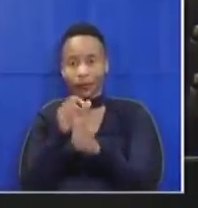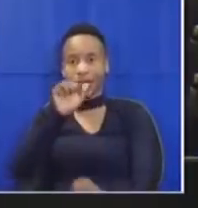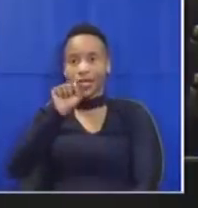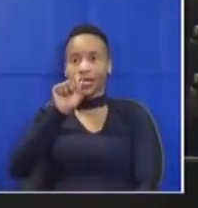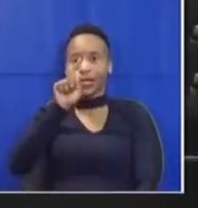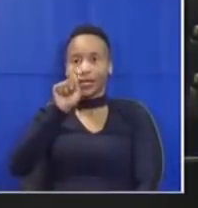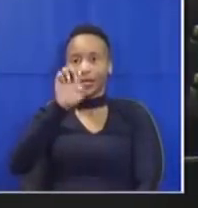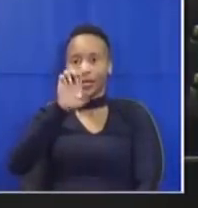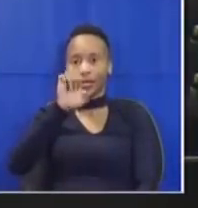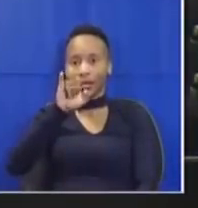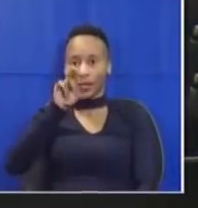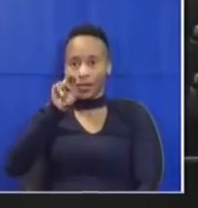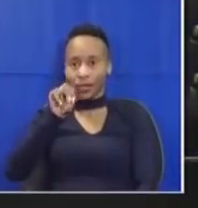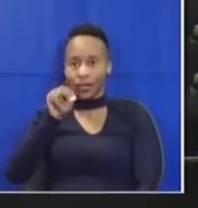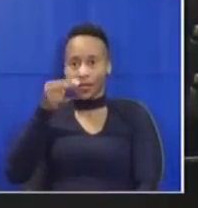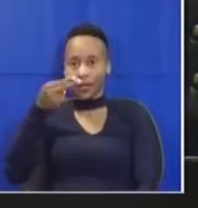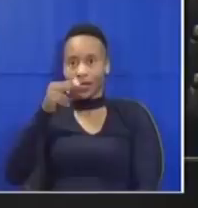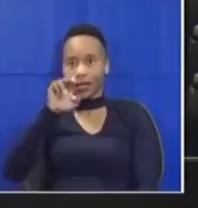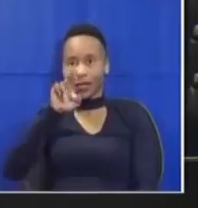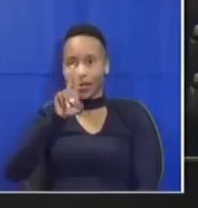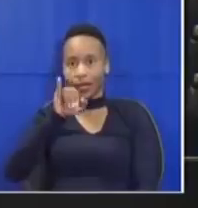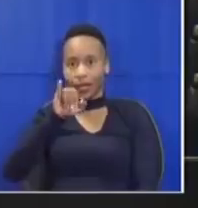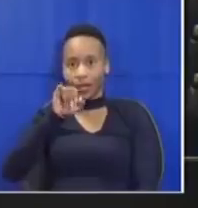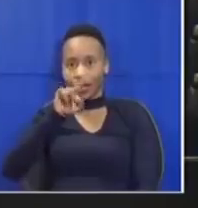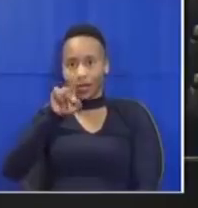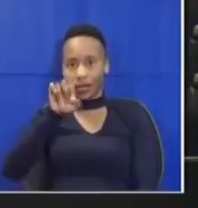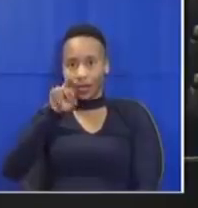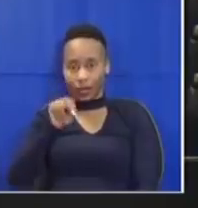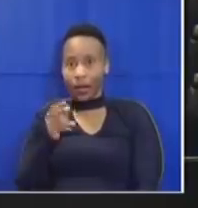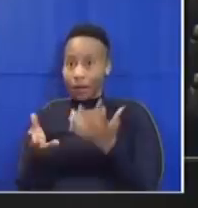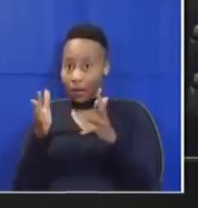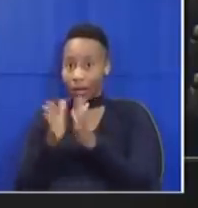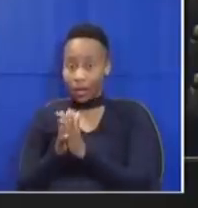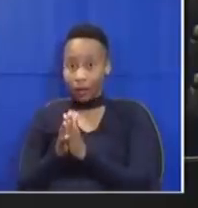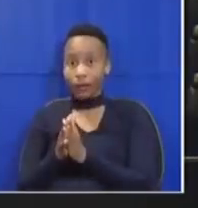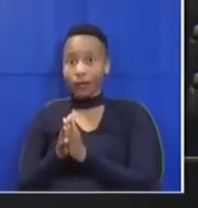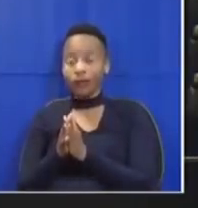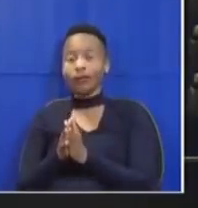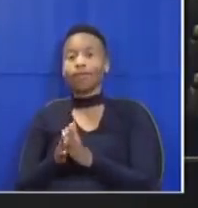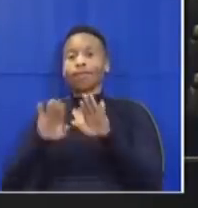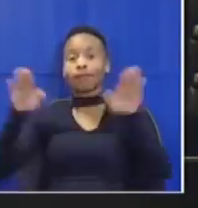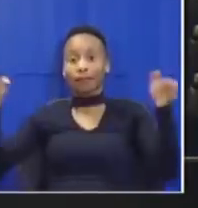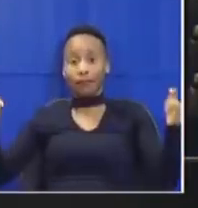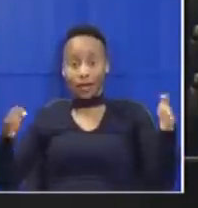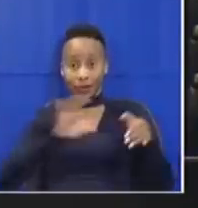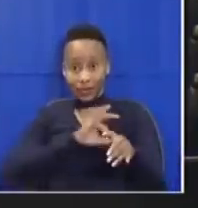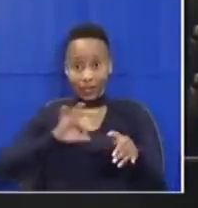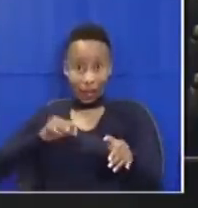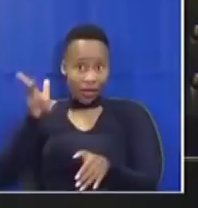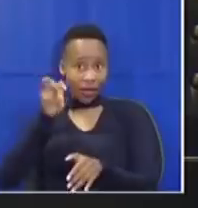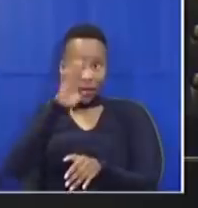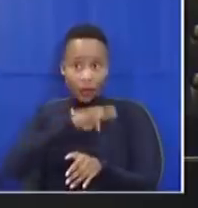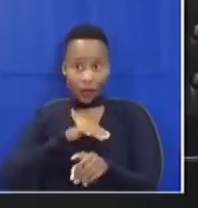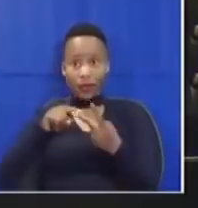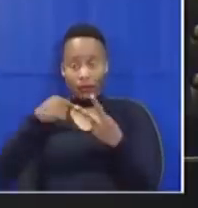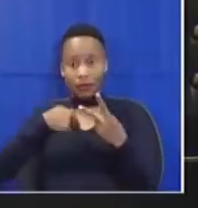Hazen, either the table staff did not hear that, either myself. That's why I'm asking you that please